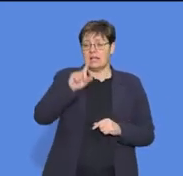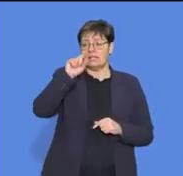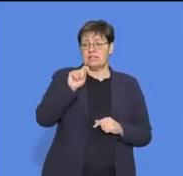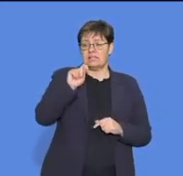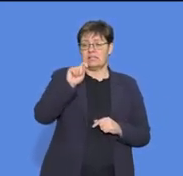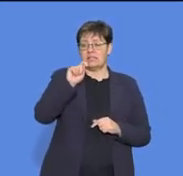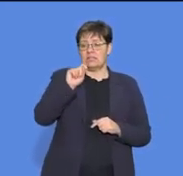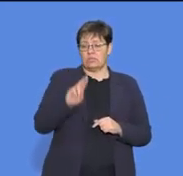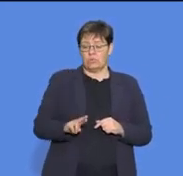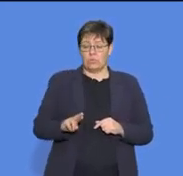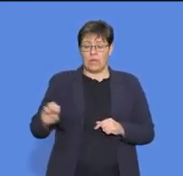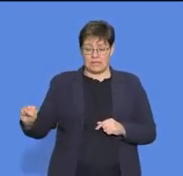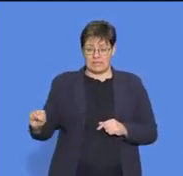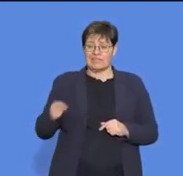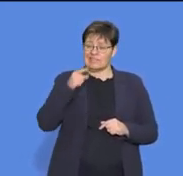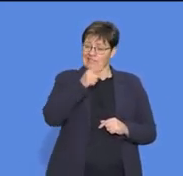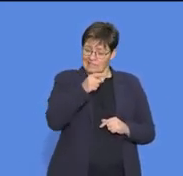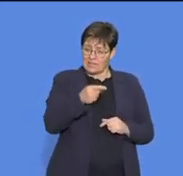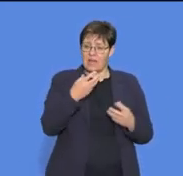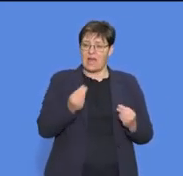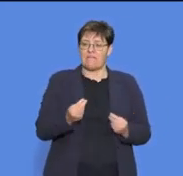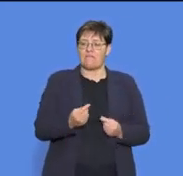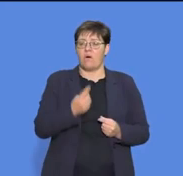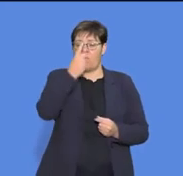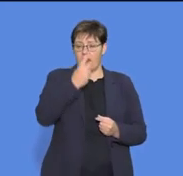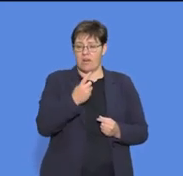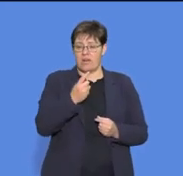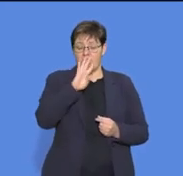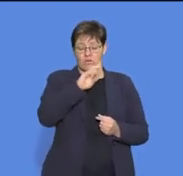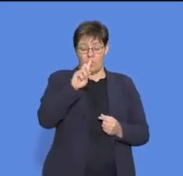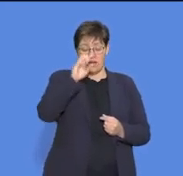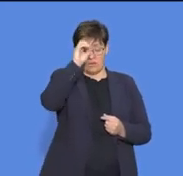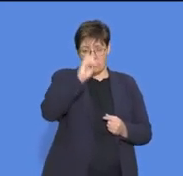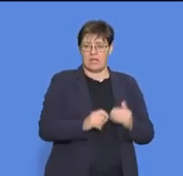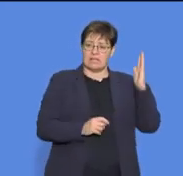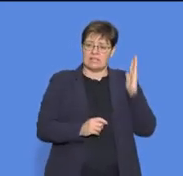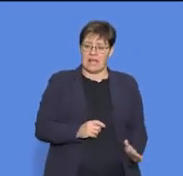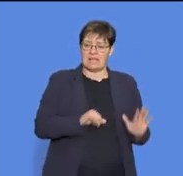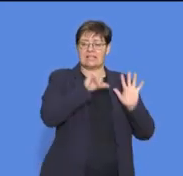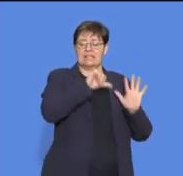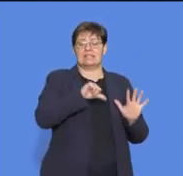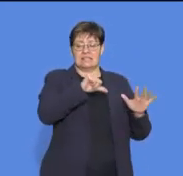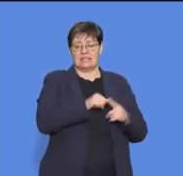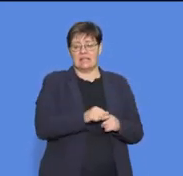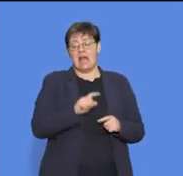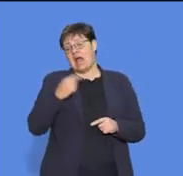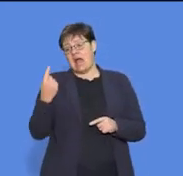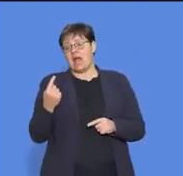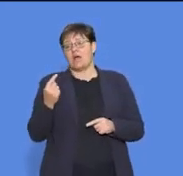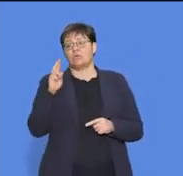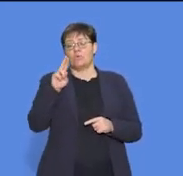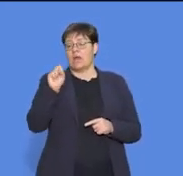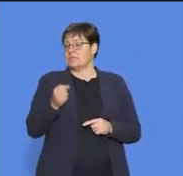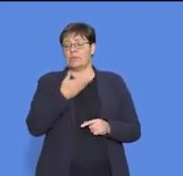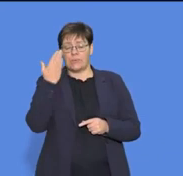triangle, triangle TUS. In that triangle, we've got one angle 41 degrees and one side 16.